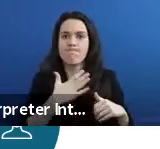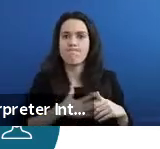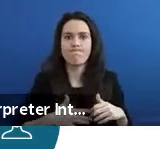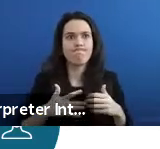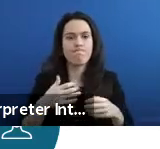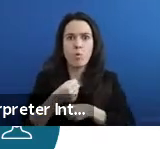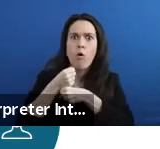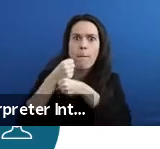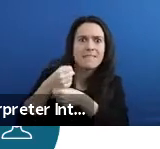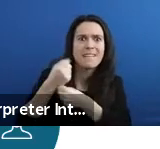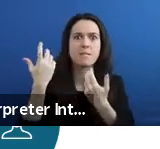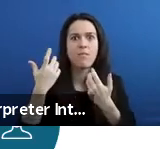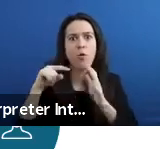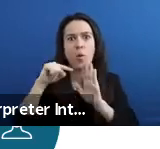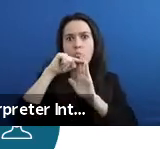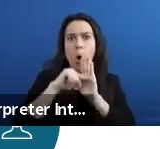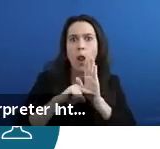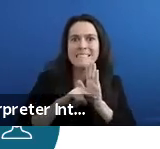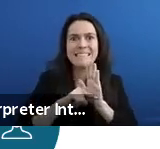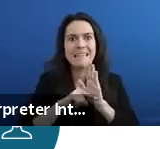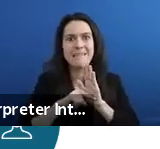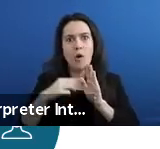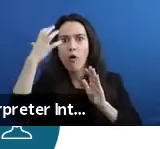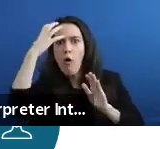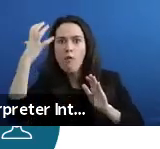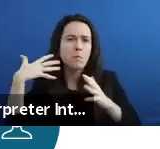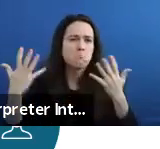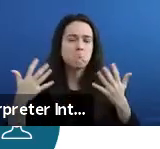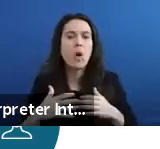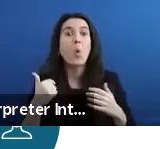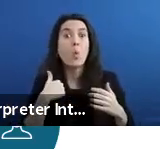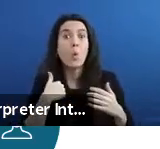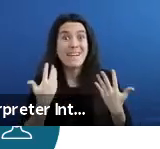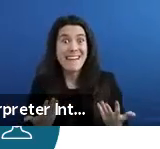policymaking institutions. We have not selected the countries